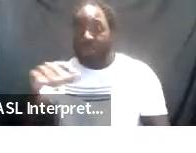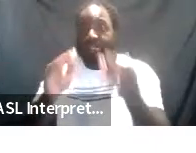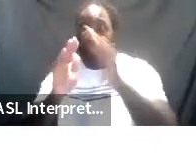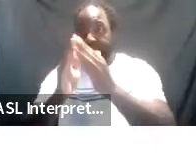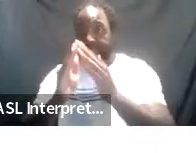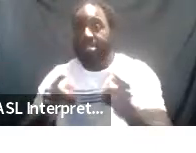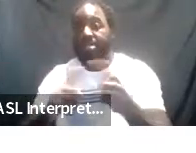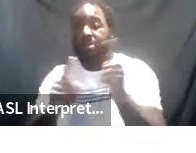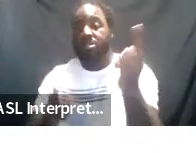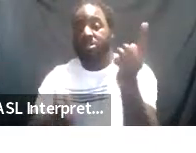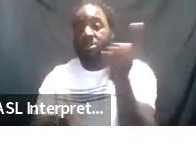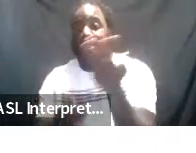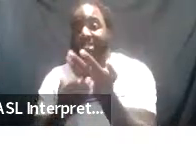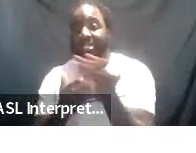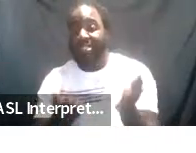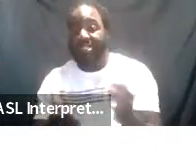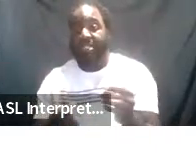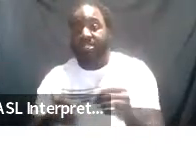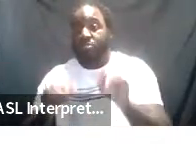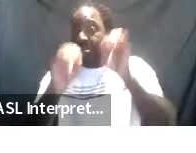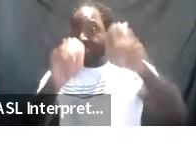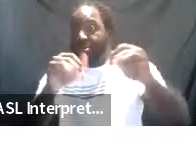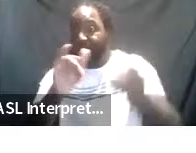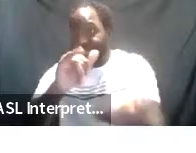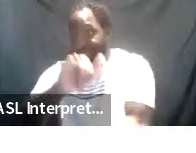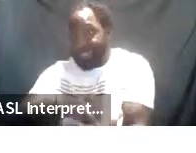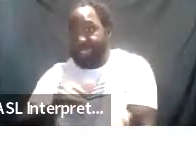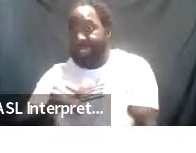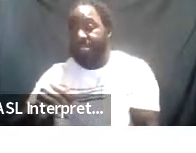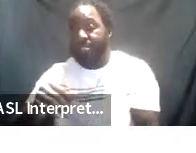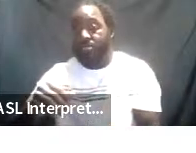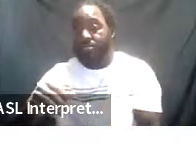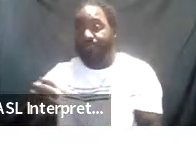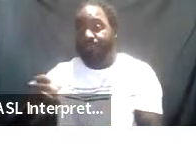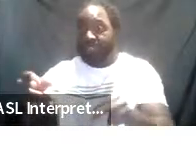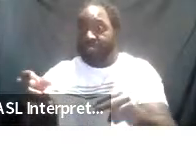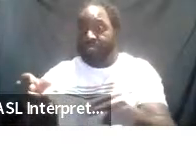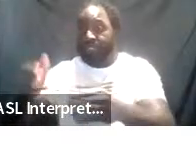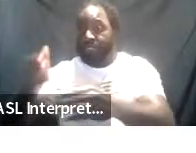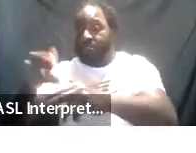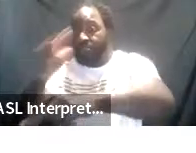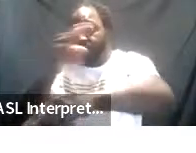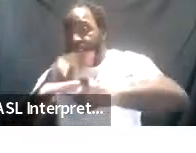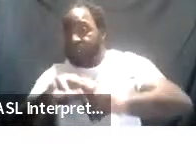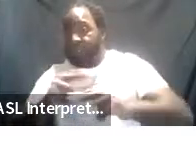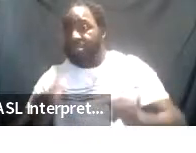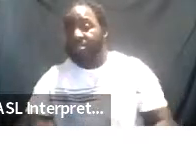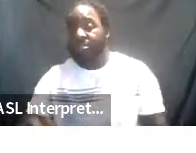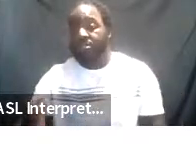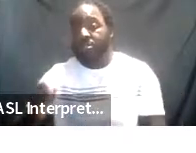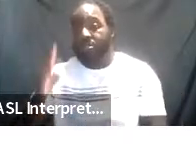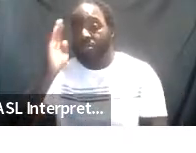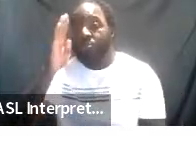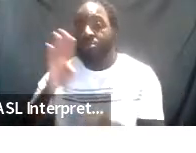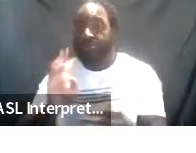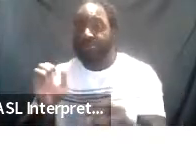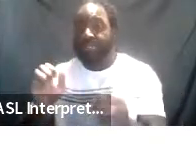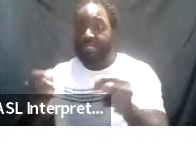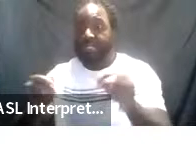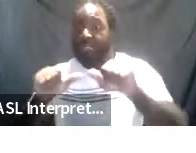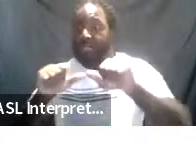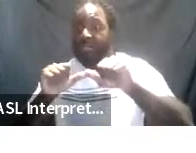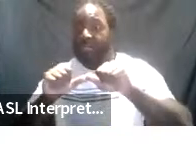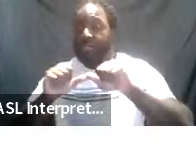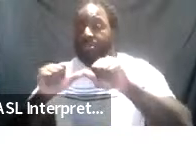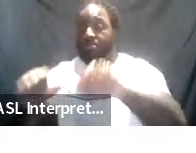only thing that you could put in that increment, the new floor area that's allowed by those proposals, would be permanently